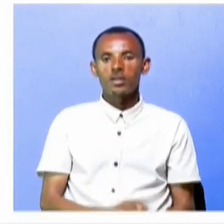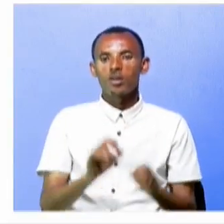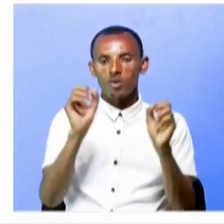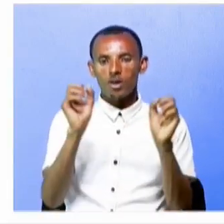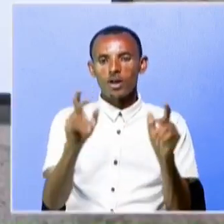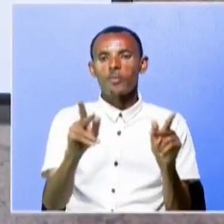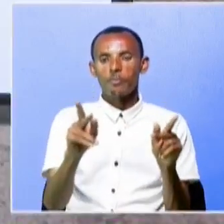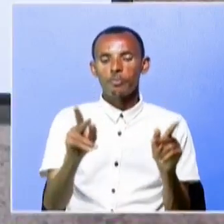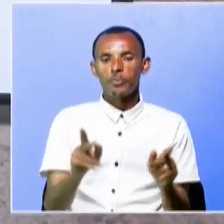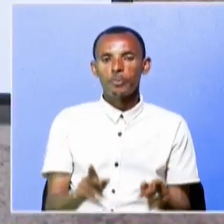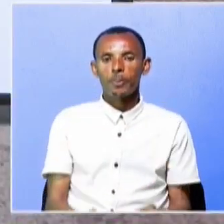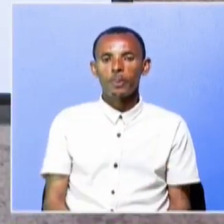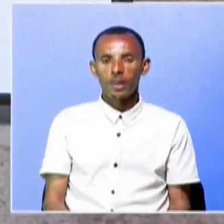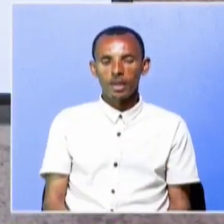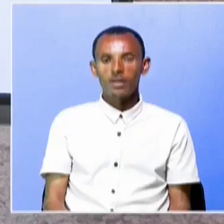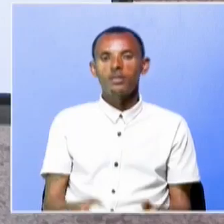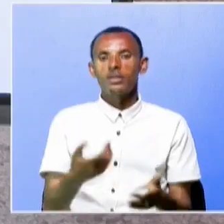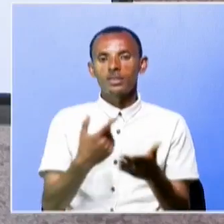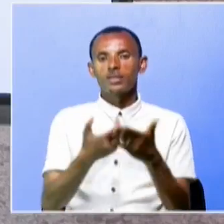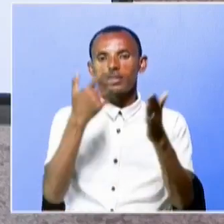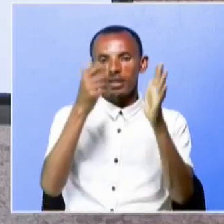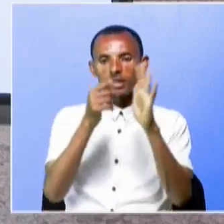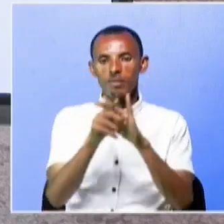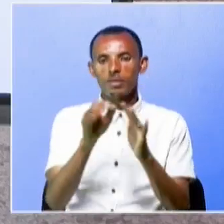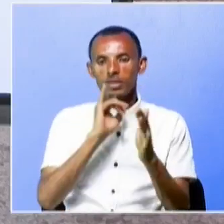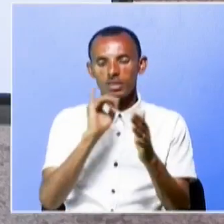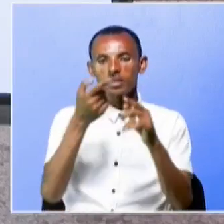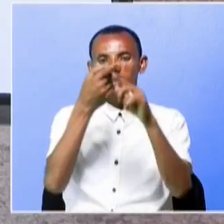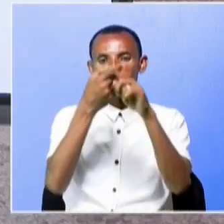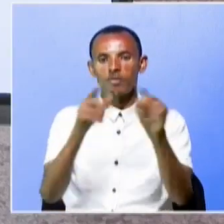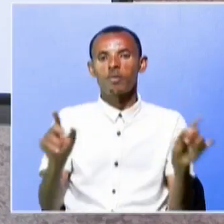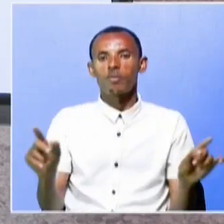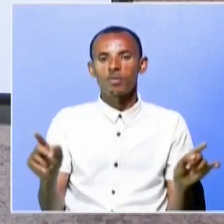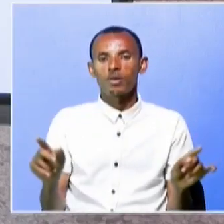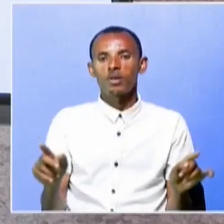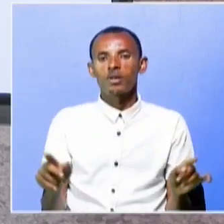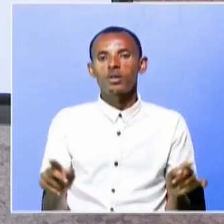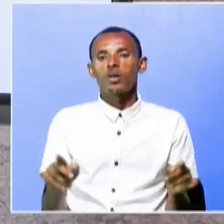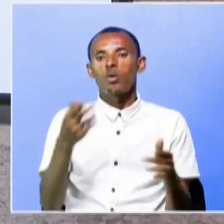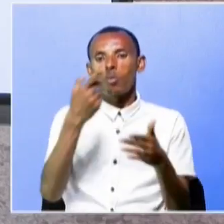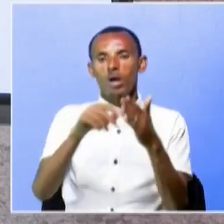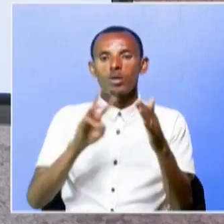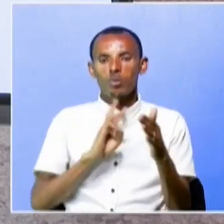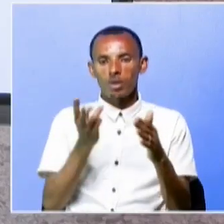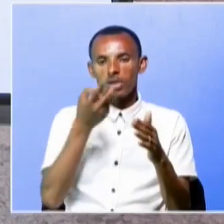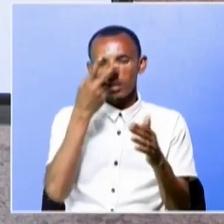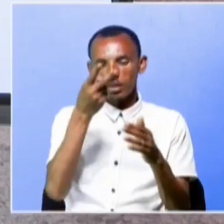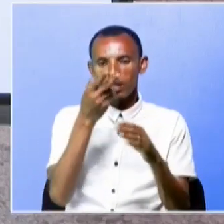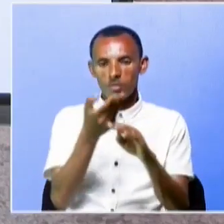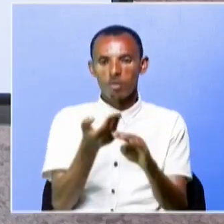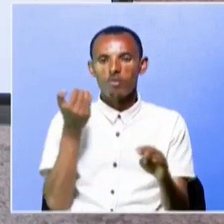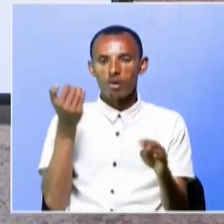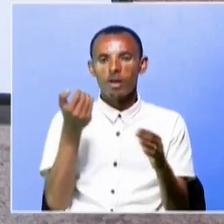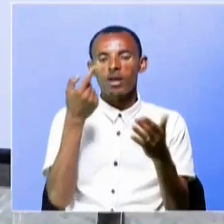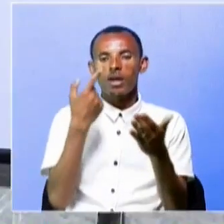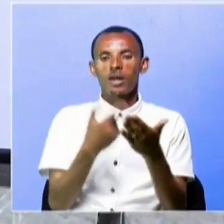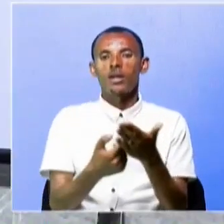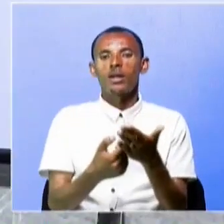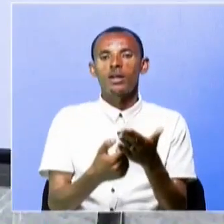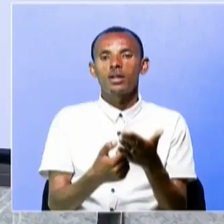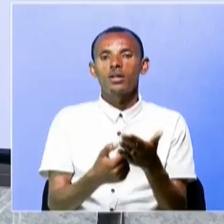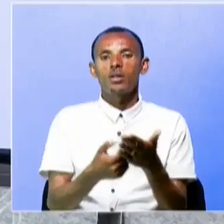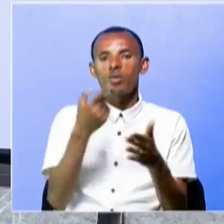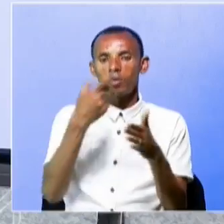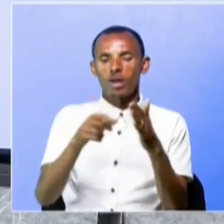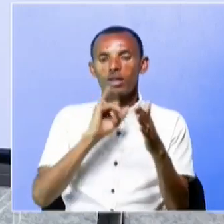Okay, this example is a little bit different from what we have seen before. Here,